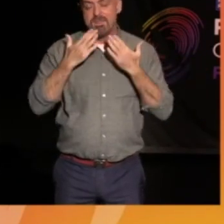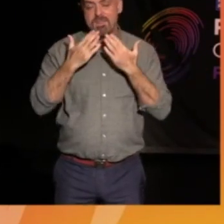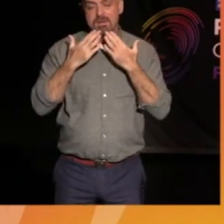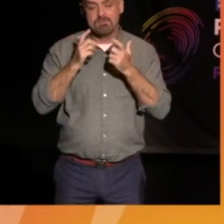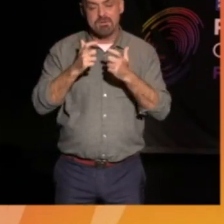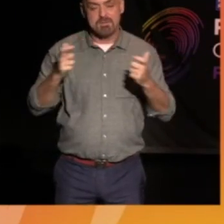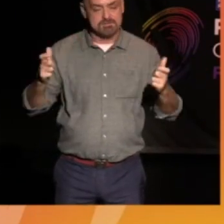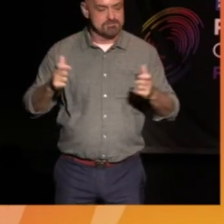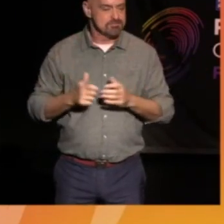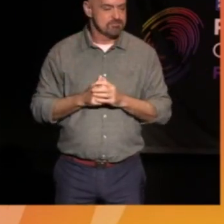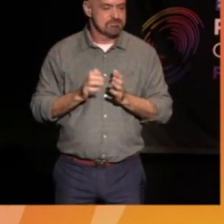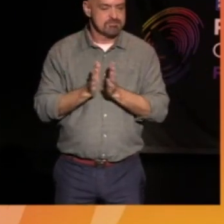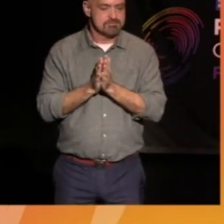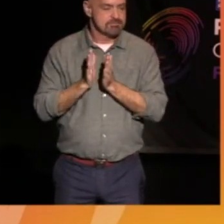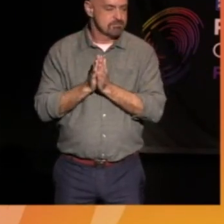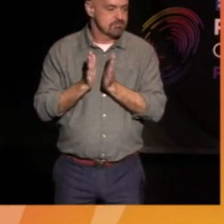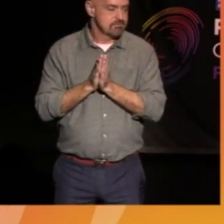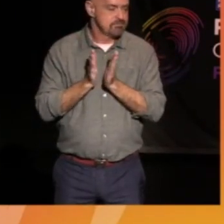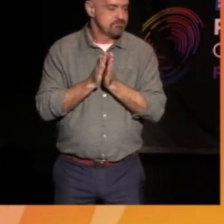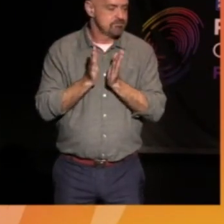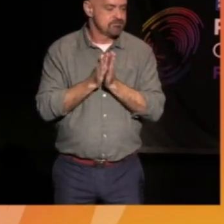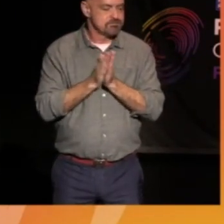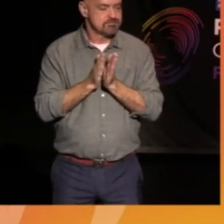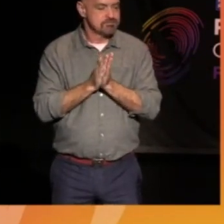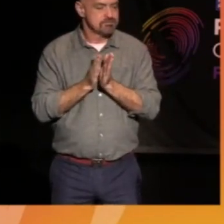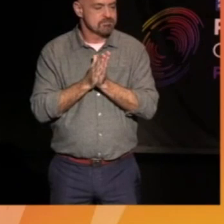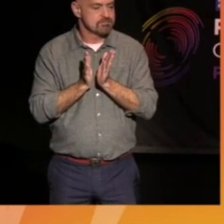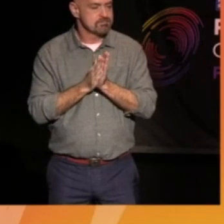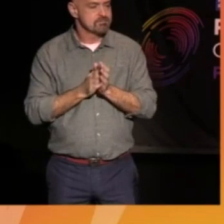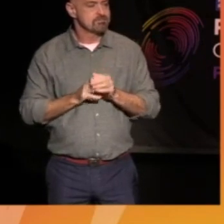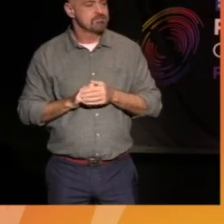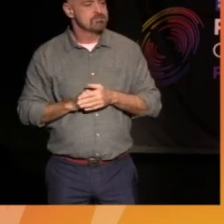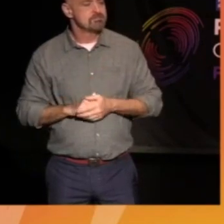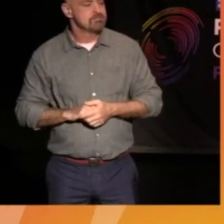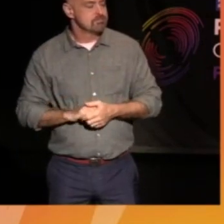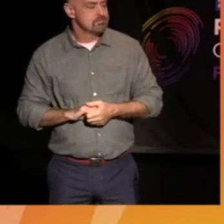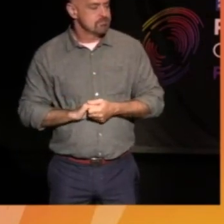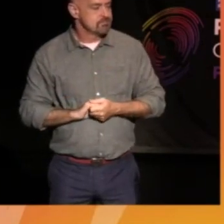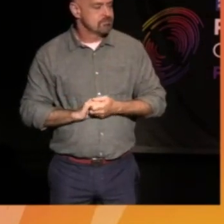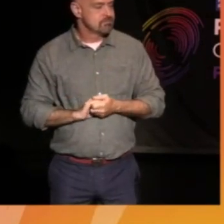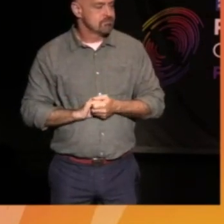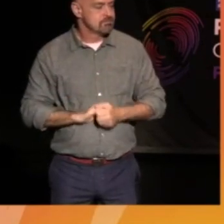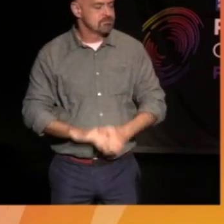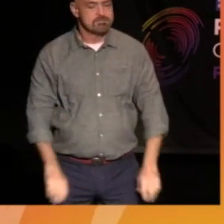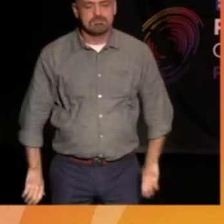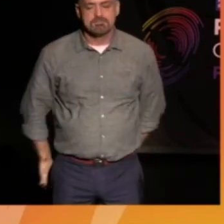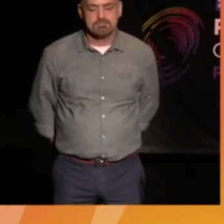you very much indeed from all of us. Thank you. Thank you. Thank you.